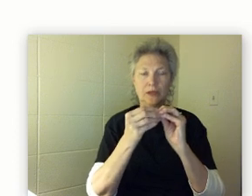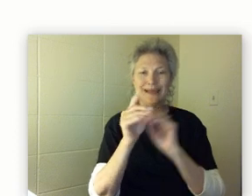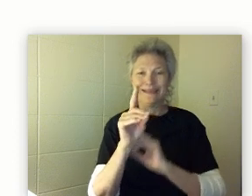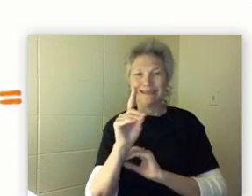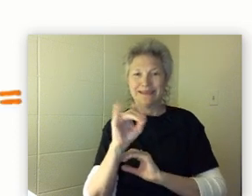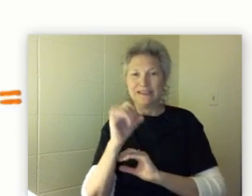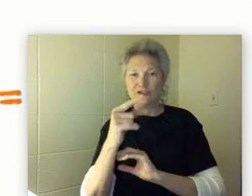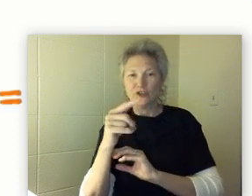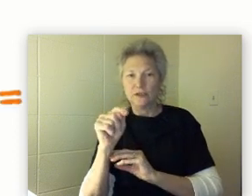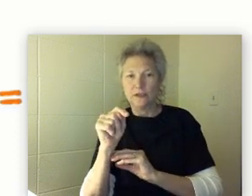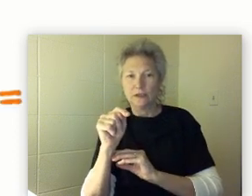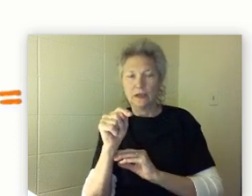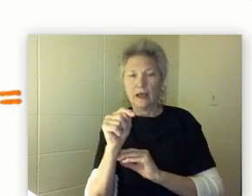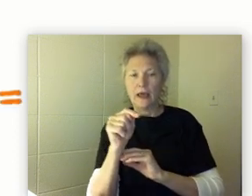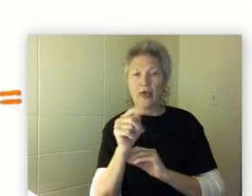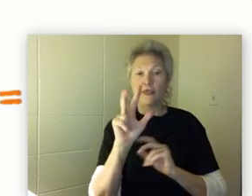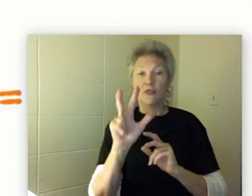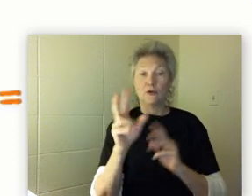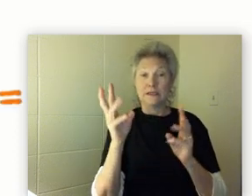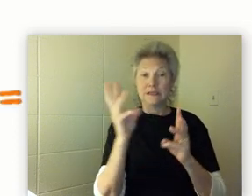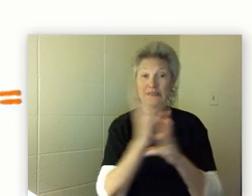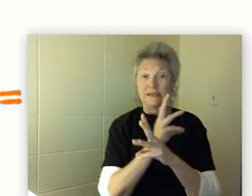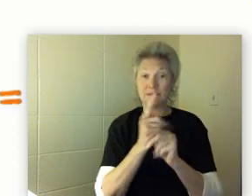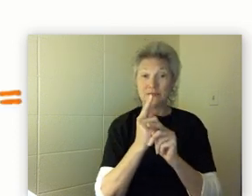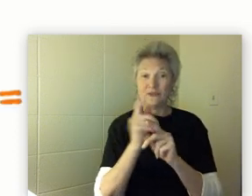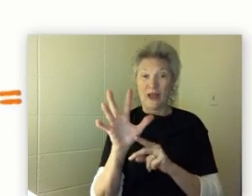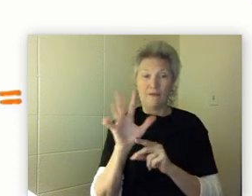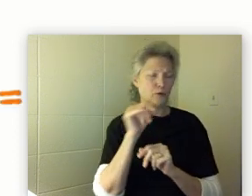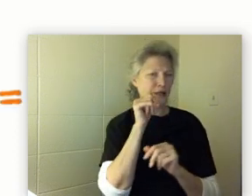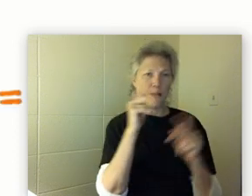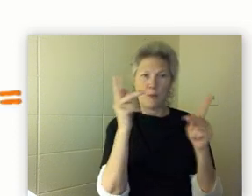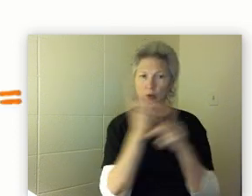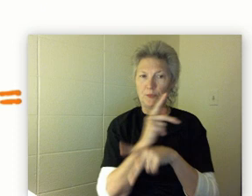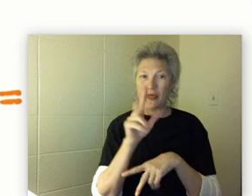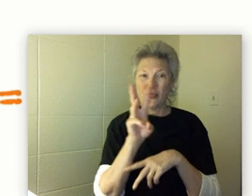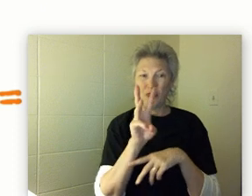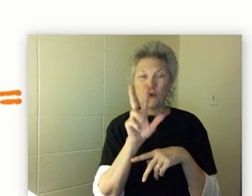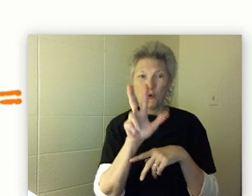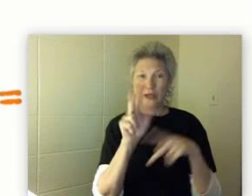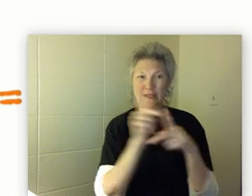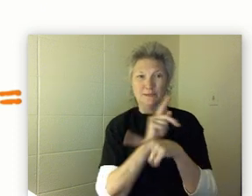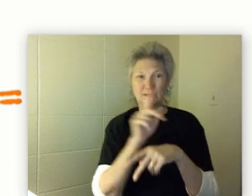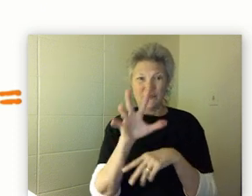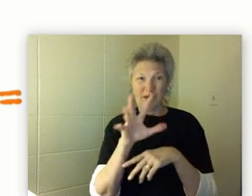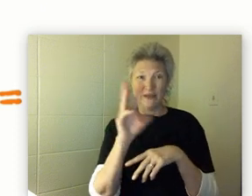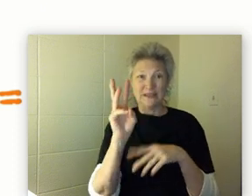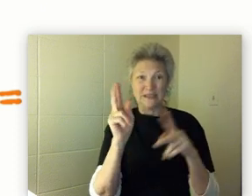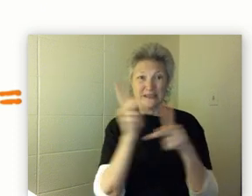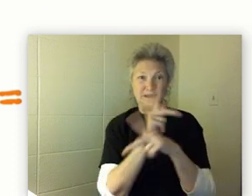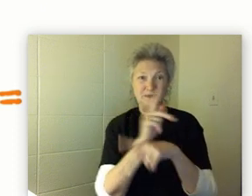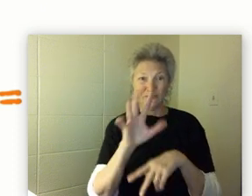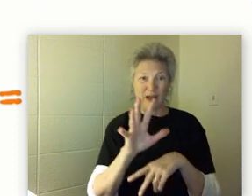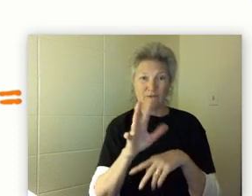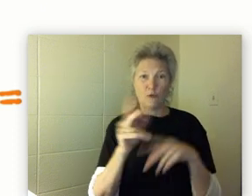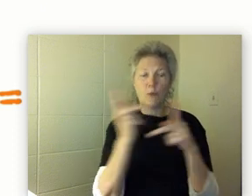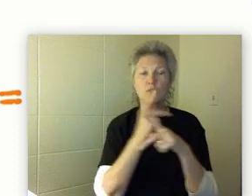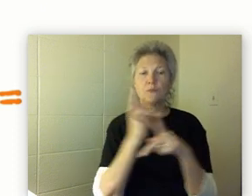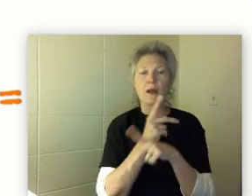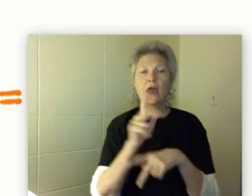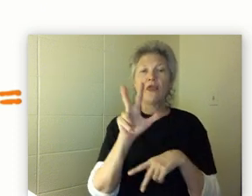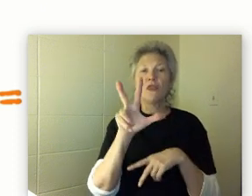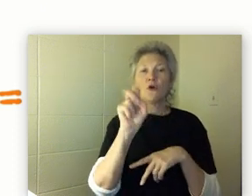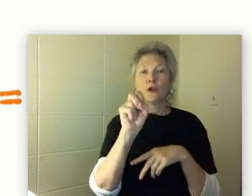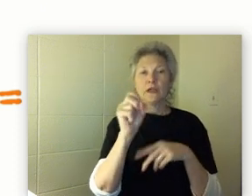we think about 36 times 5, we're not just multiplying 3 times 5 and 6 times 5. We're multiplying